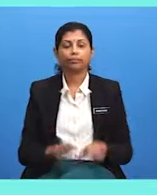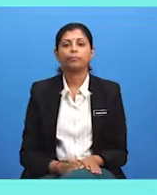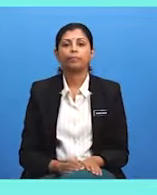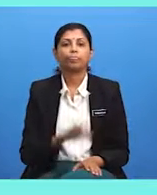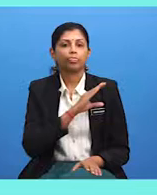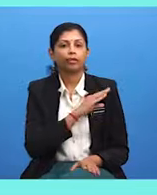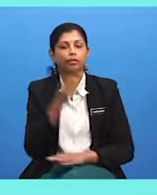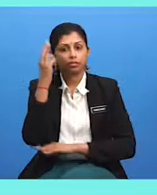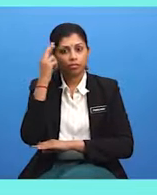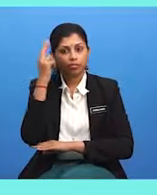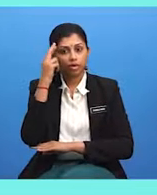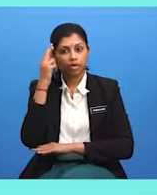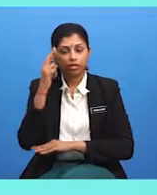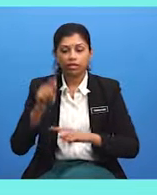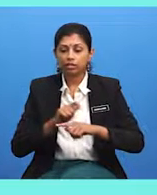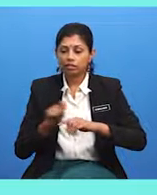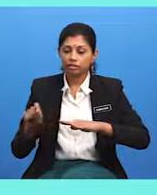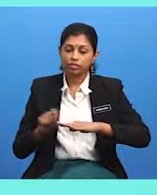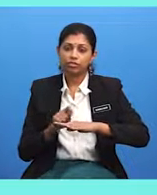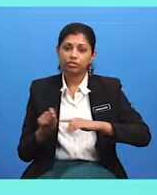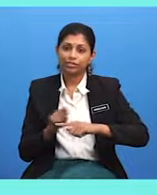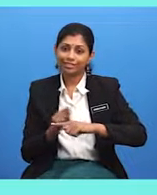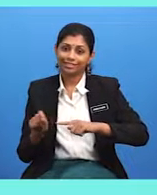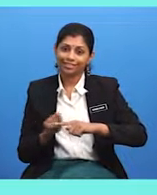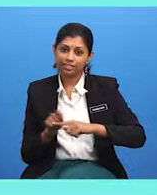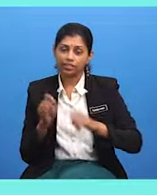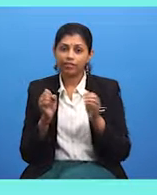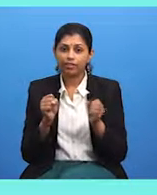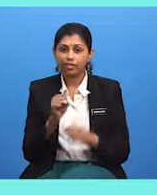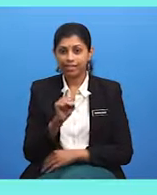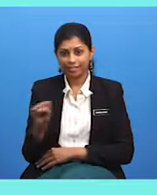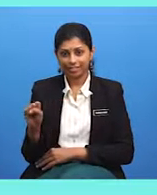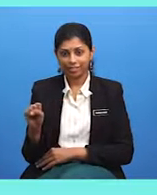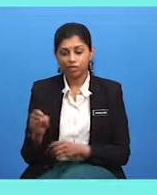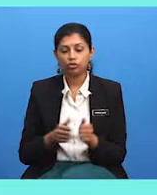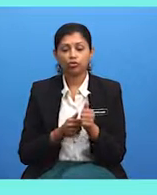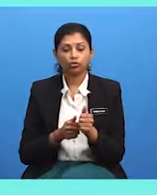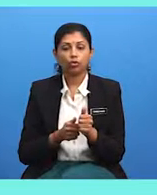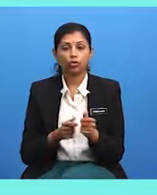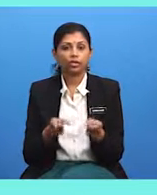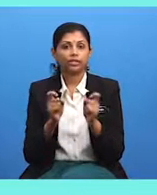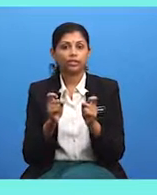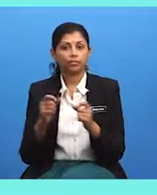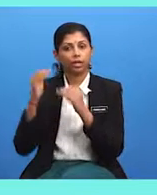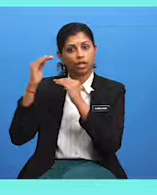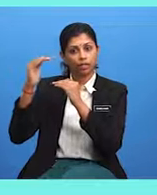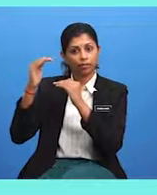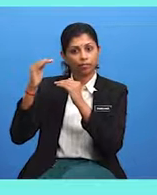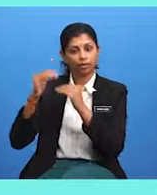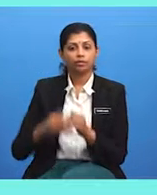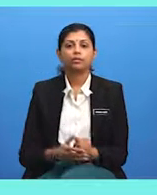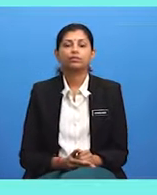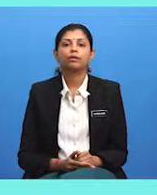Police reminded travelers to follow the speed limit at all times. Once